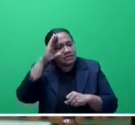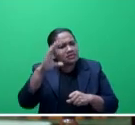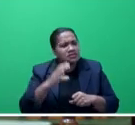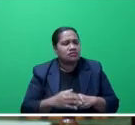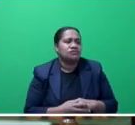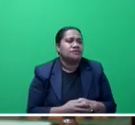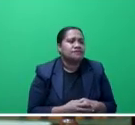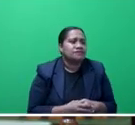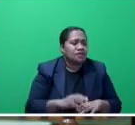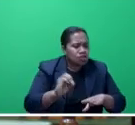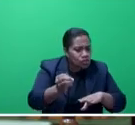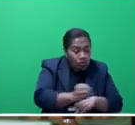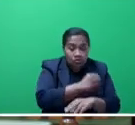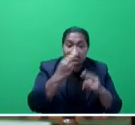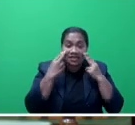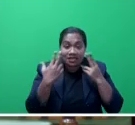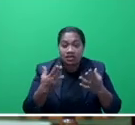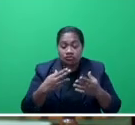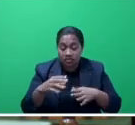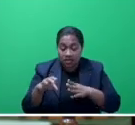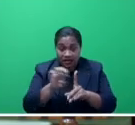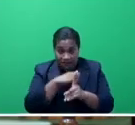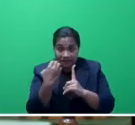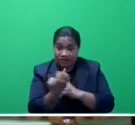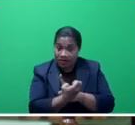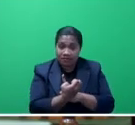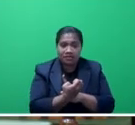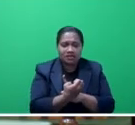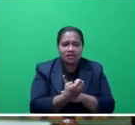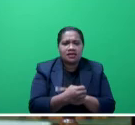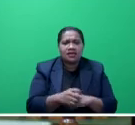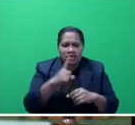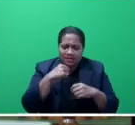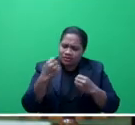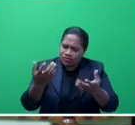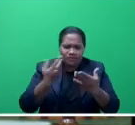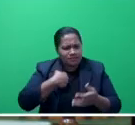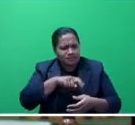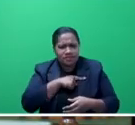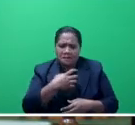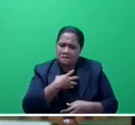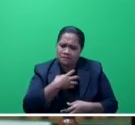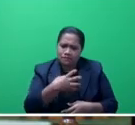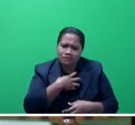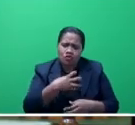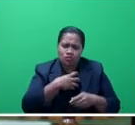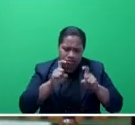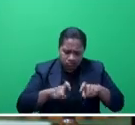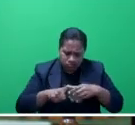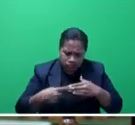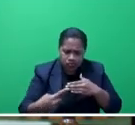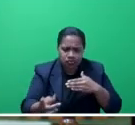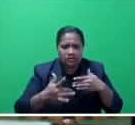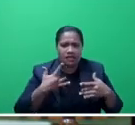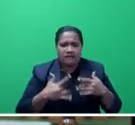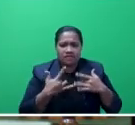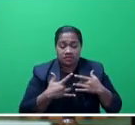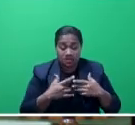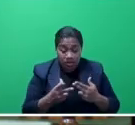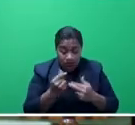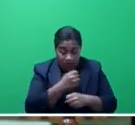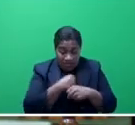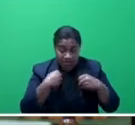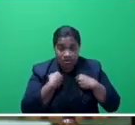natural environment could offer us more than their beauty. They can provide us with many more sustainable livelihoods. And with our economy